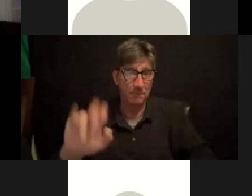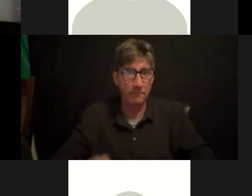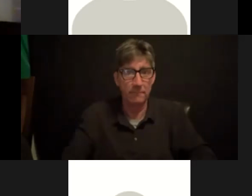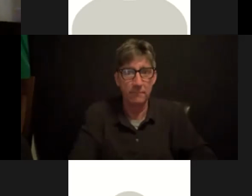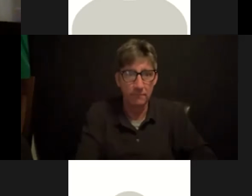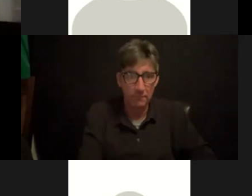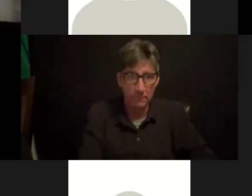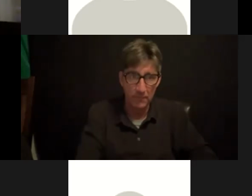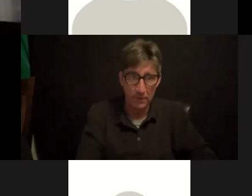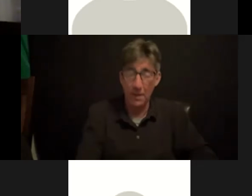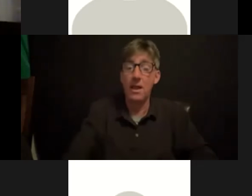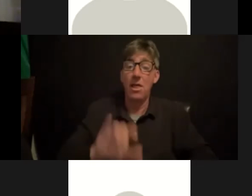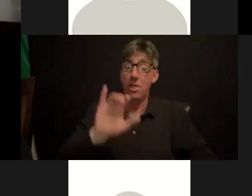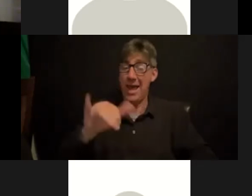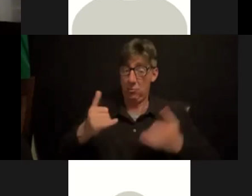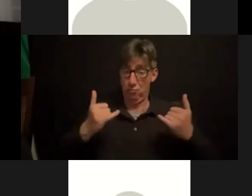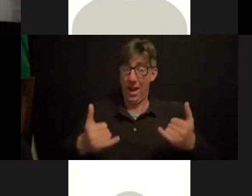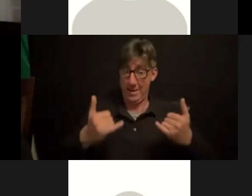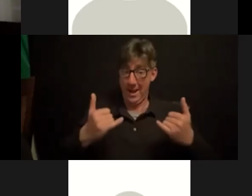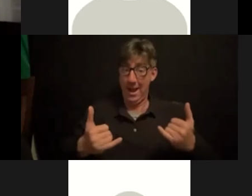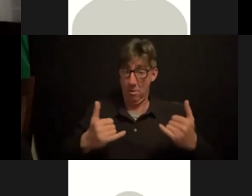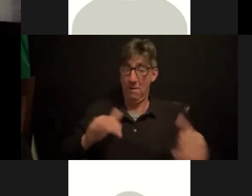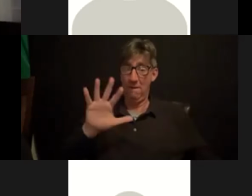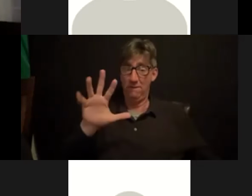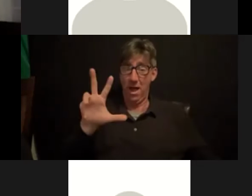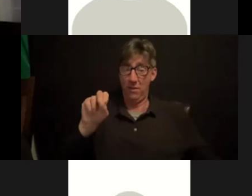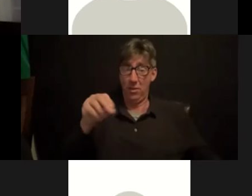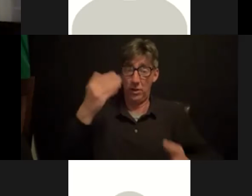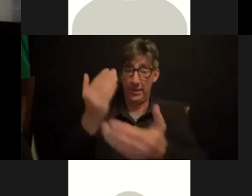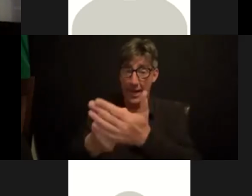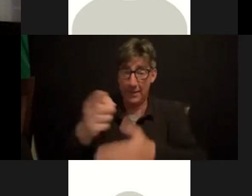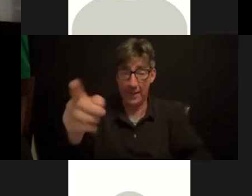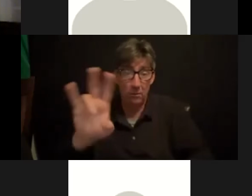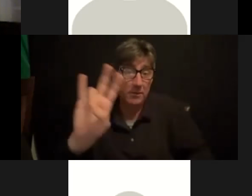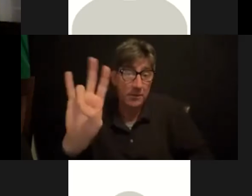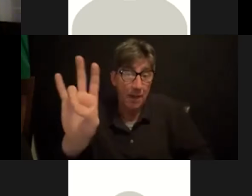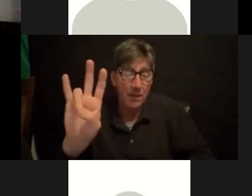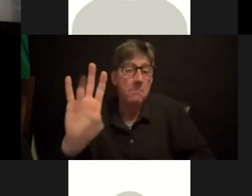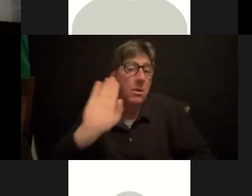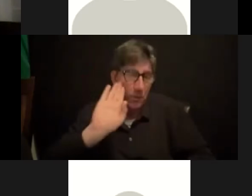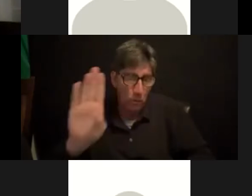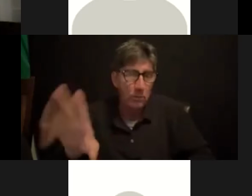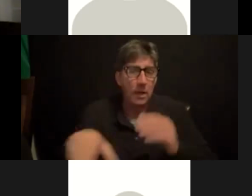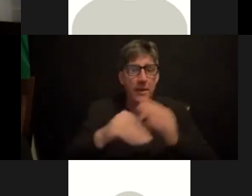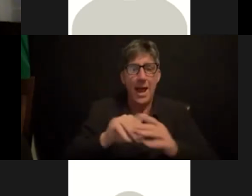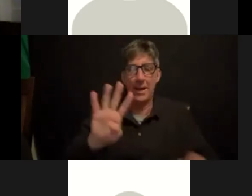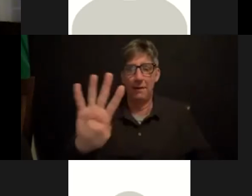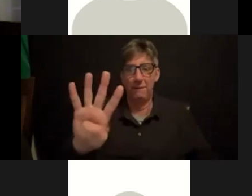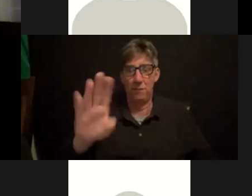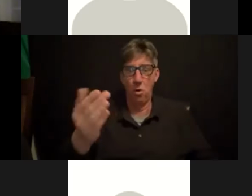that's what's running right now, the 5:30 that gets in at 7. There's going to be a 4:15 that's going to get